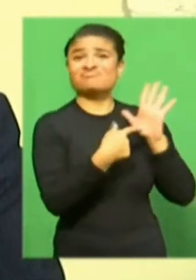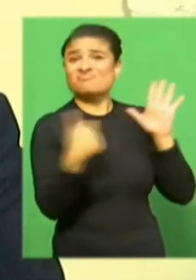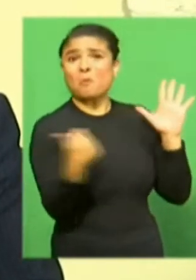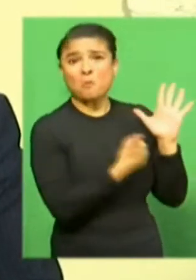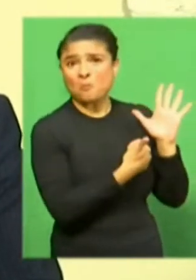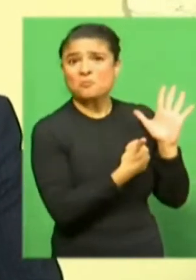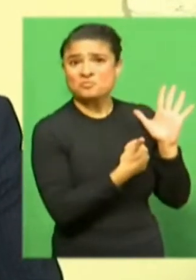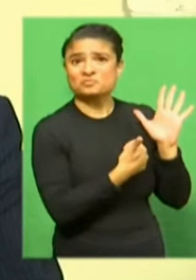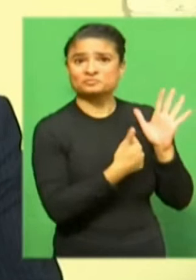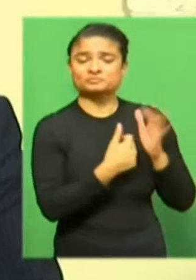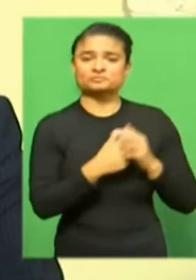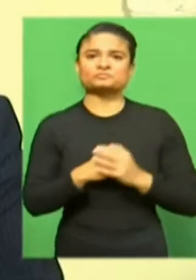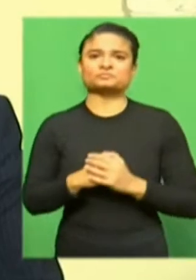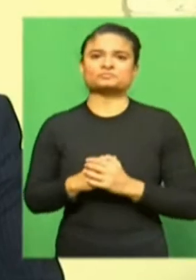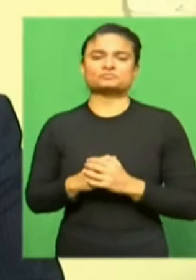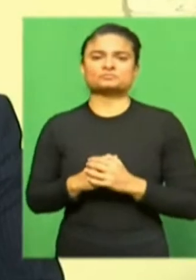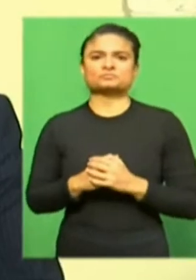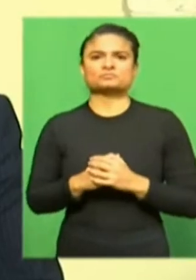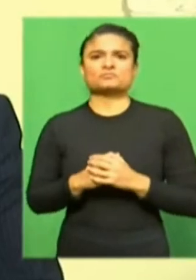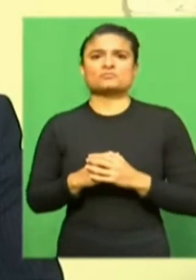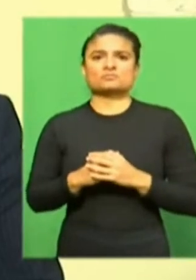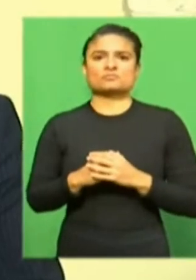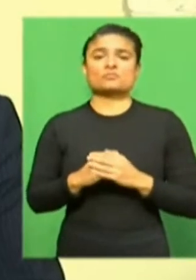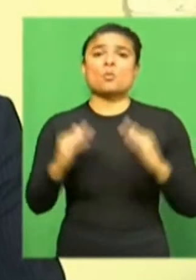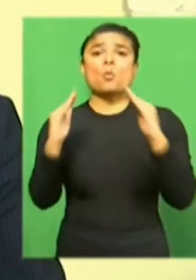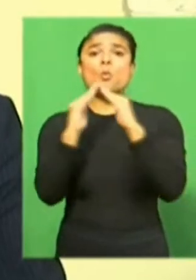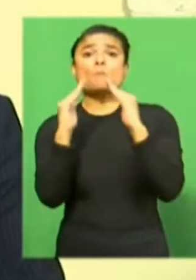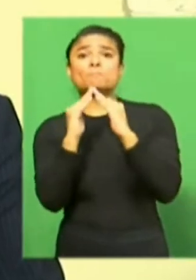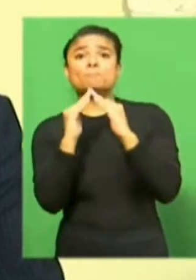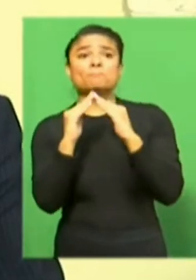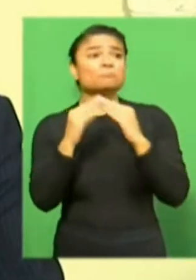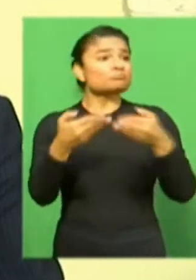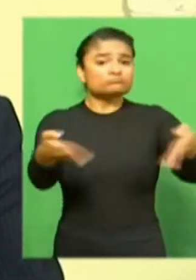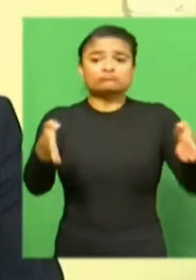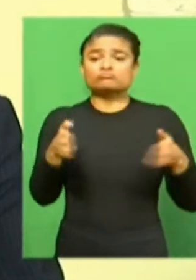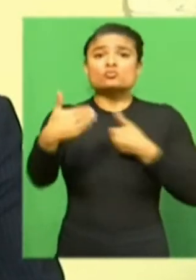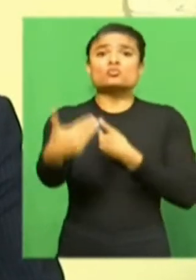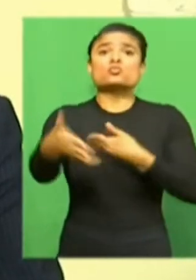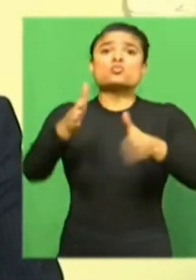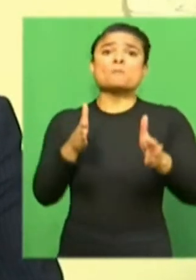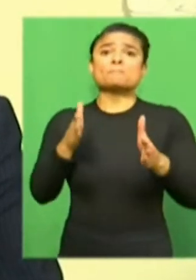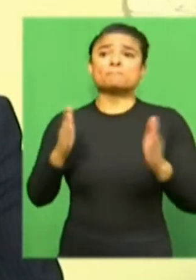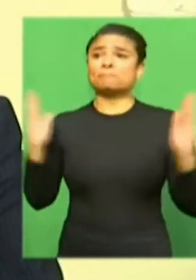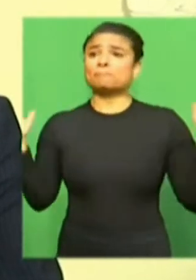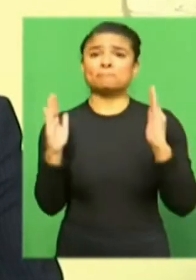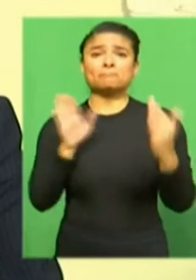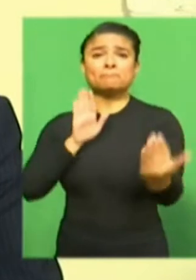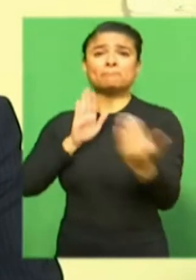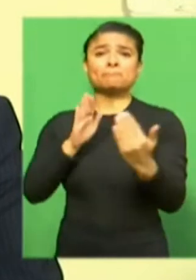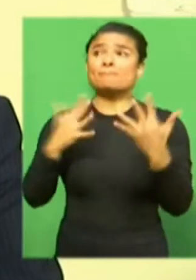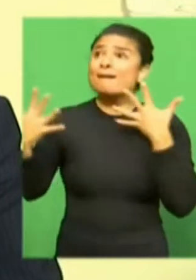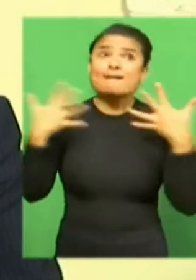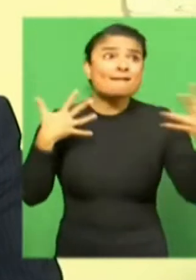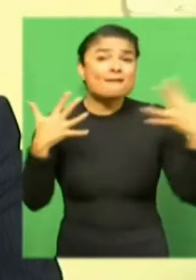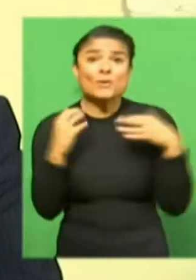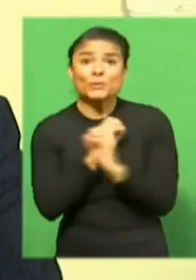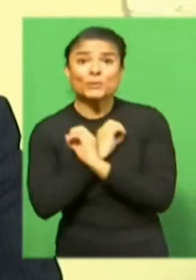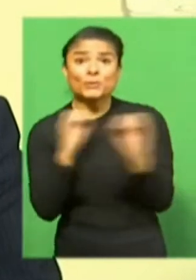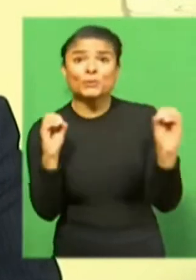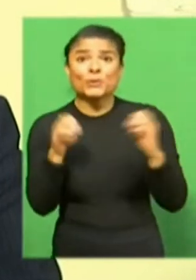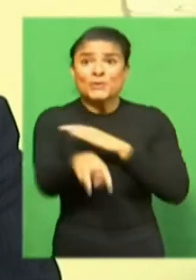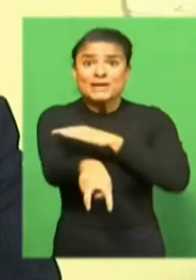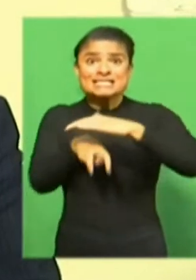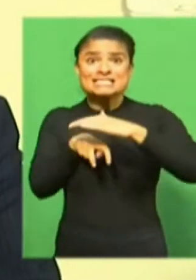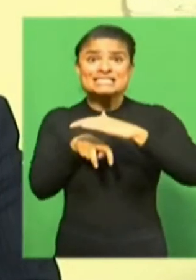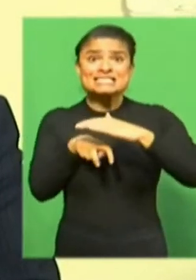have poor ventilation, are the major cause of outbreaks and super spreader